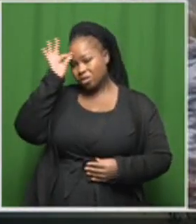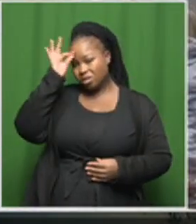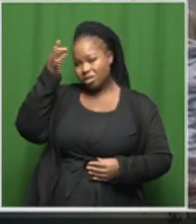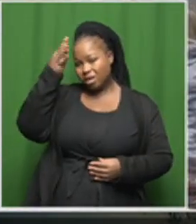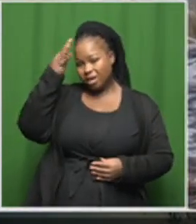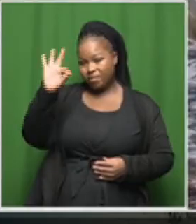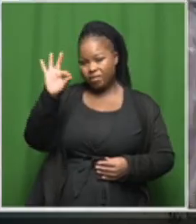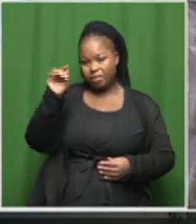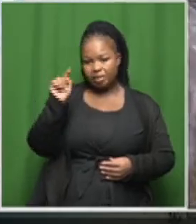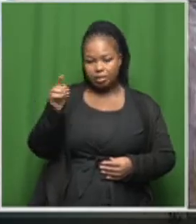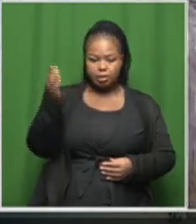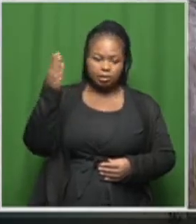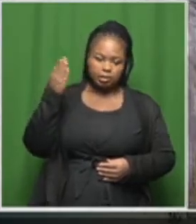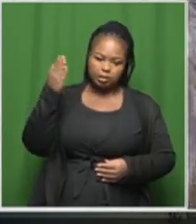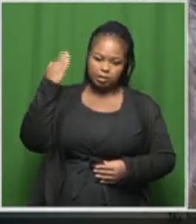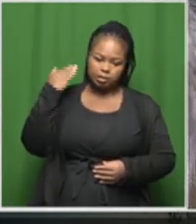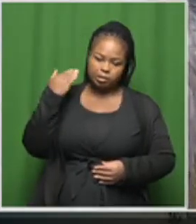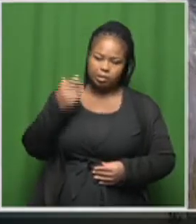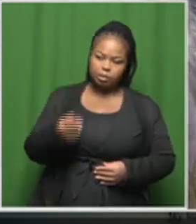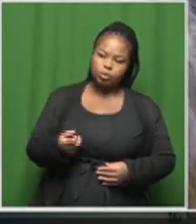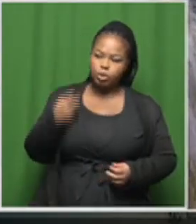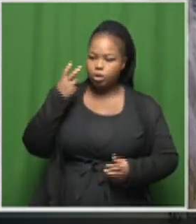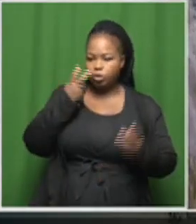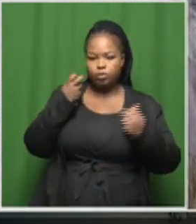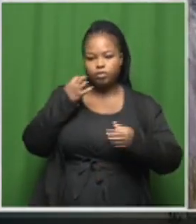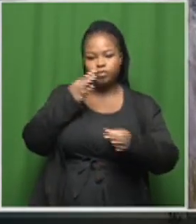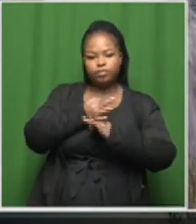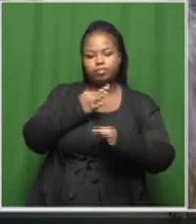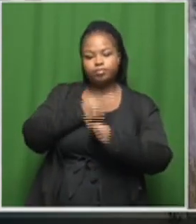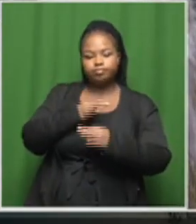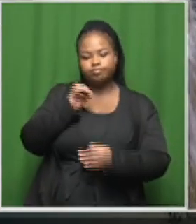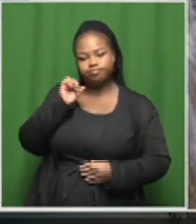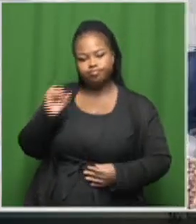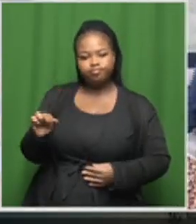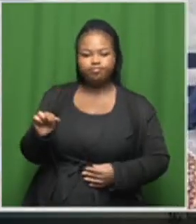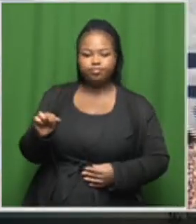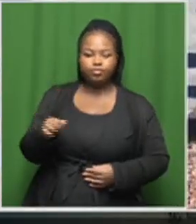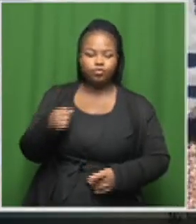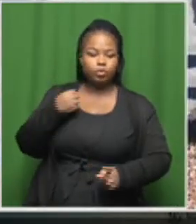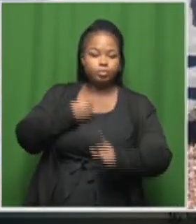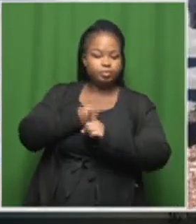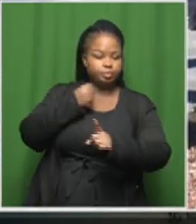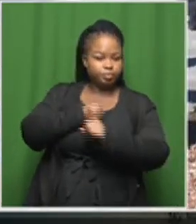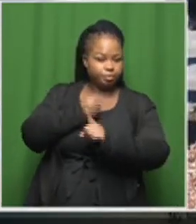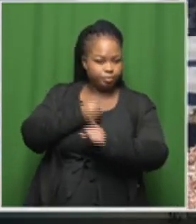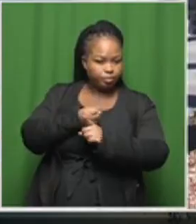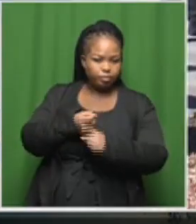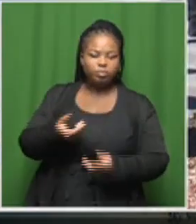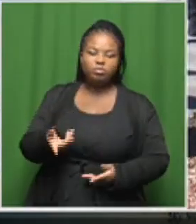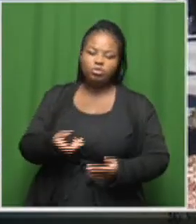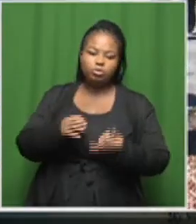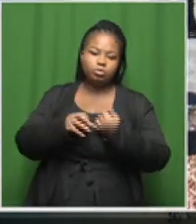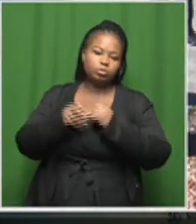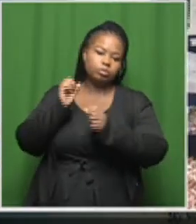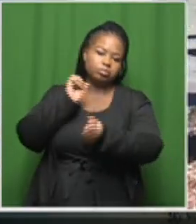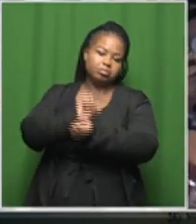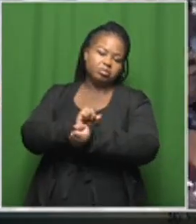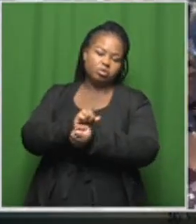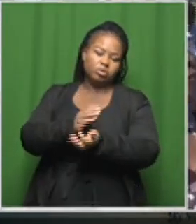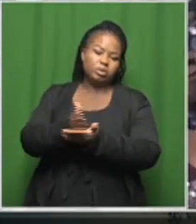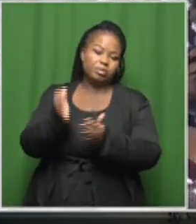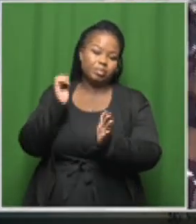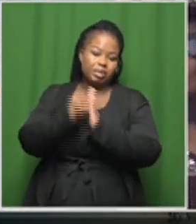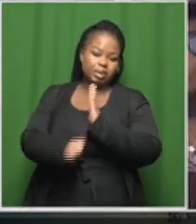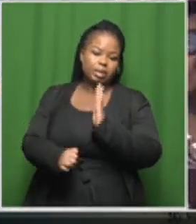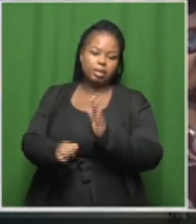by the then police, looking for his dad, looking for activists to try and either arrest or kill. And